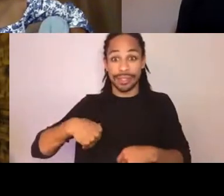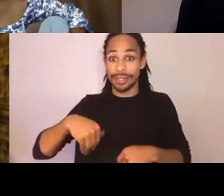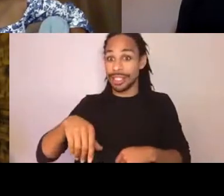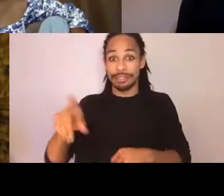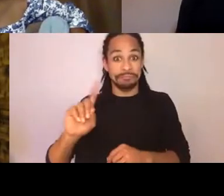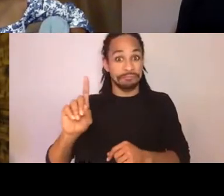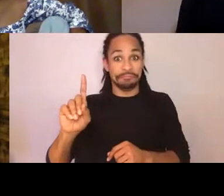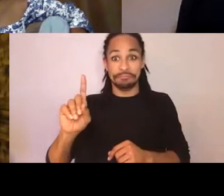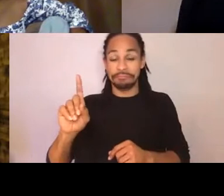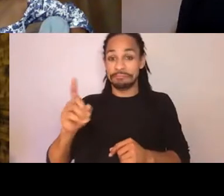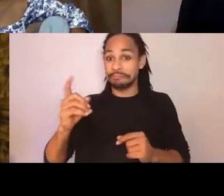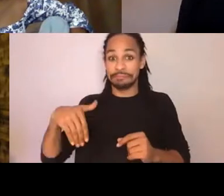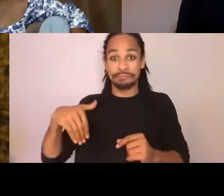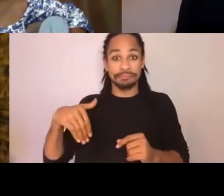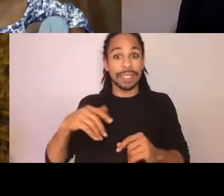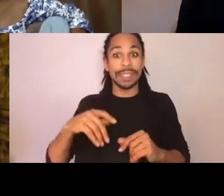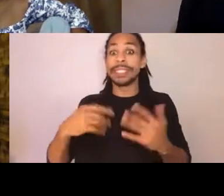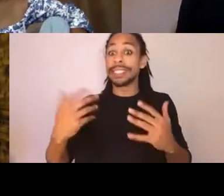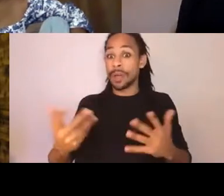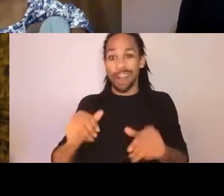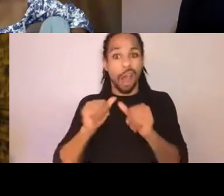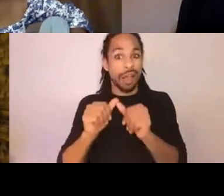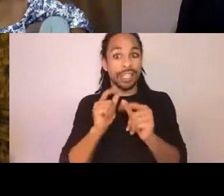It's a constant conversation.